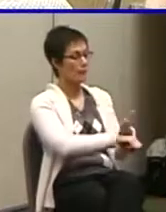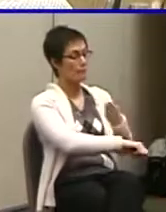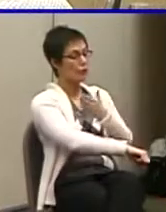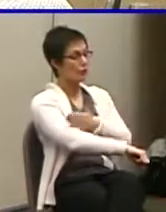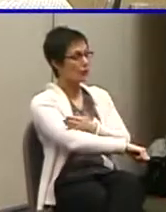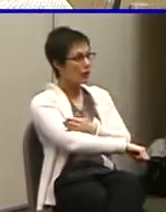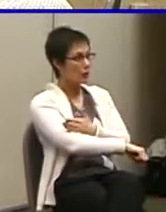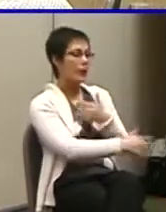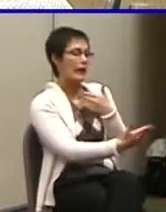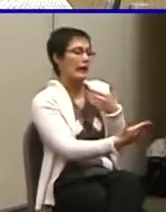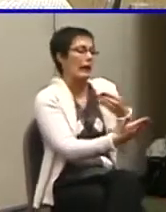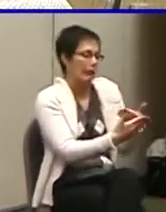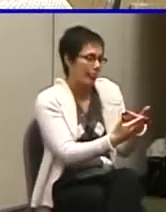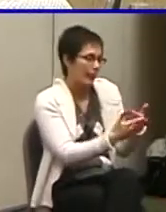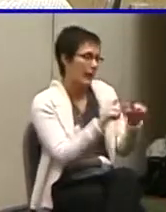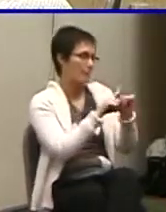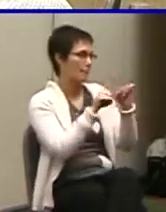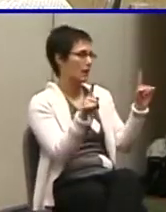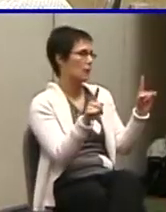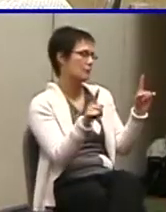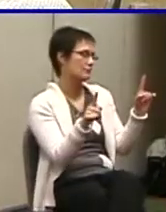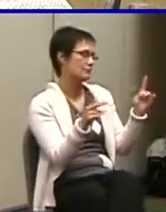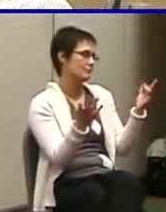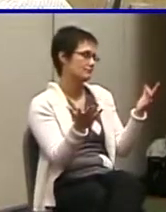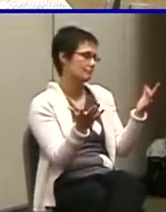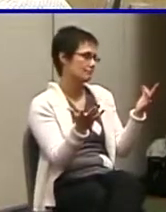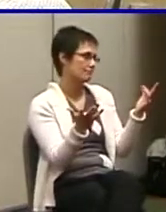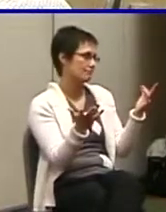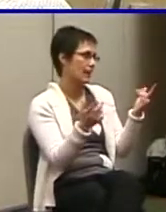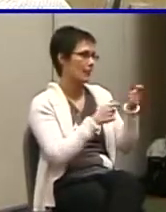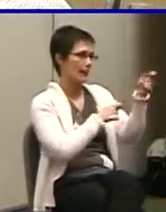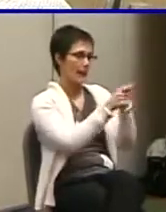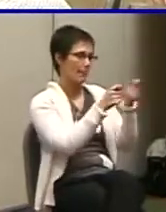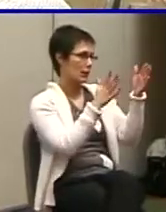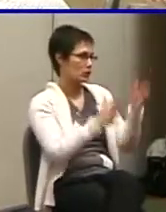But unfortunately, and it goes back to, I think, what this young lady was saying over